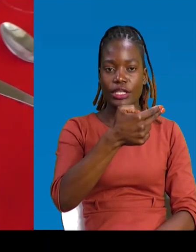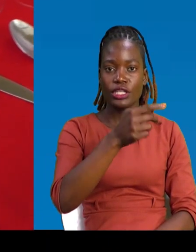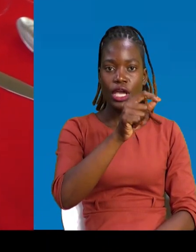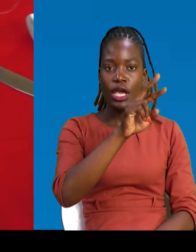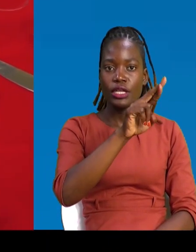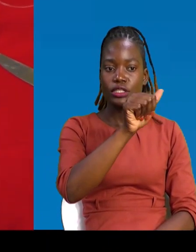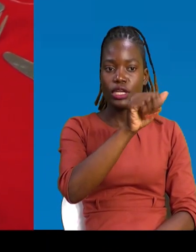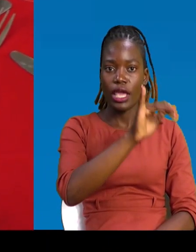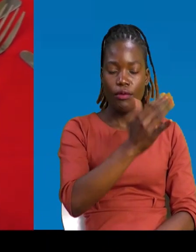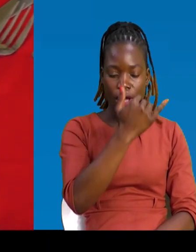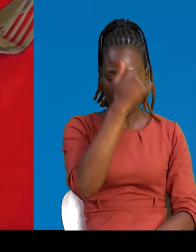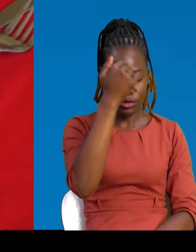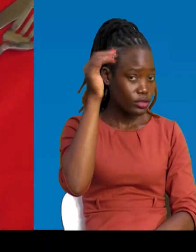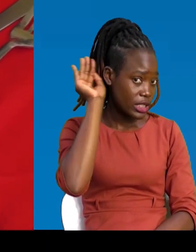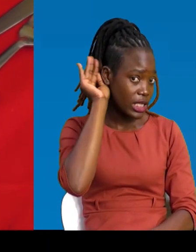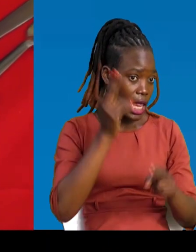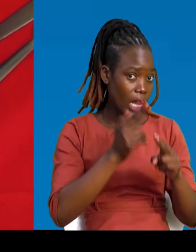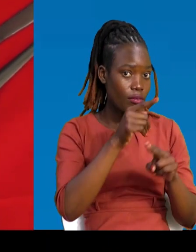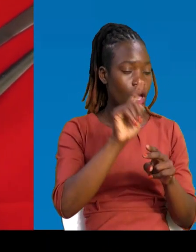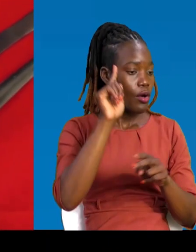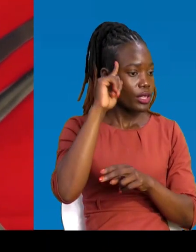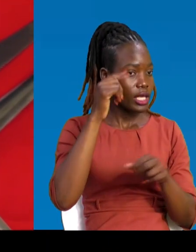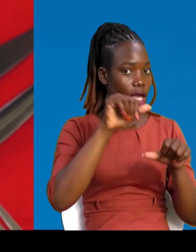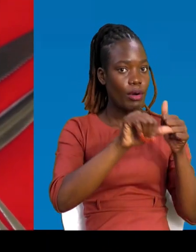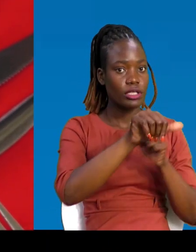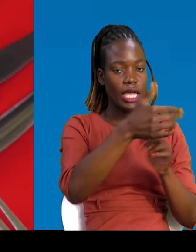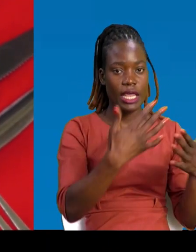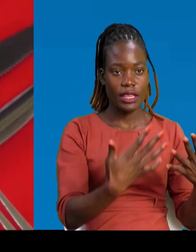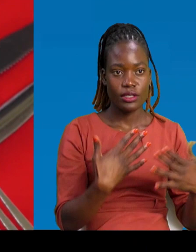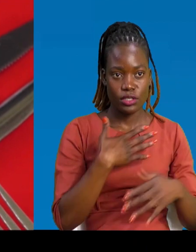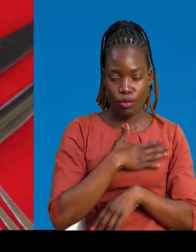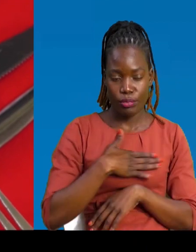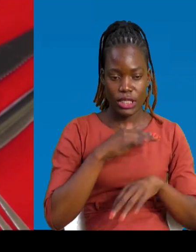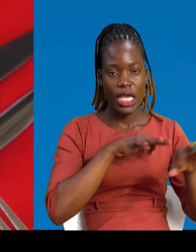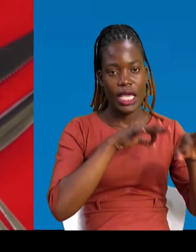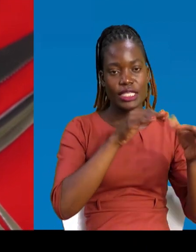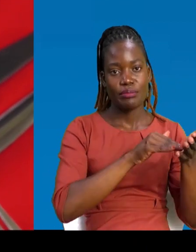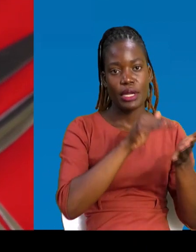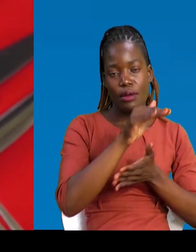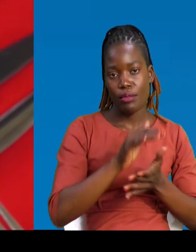us tukisikia ashtray, we think of other things. So at least enlighten us.